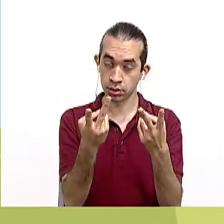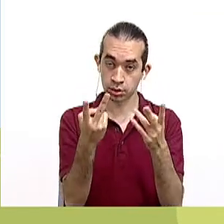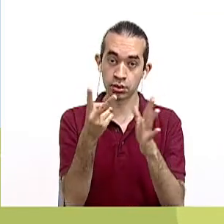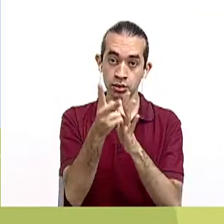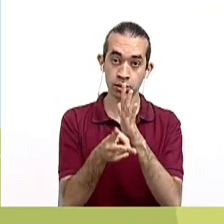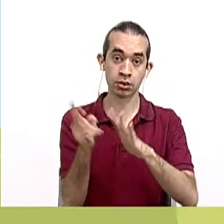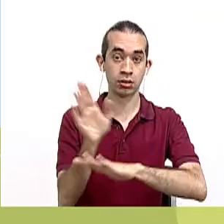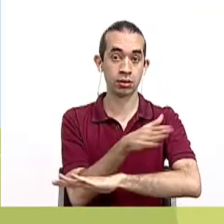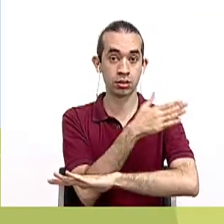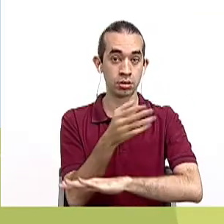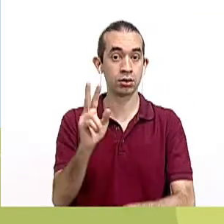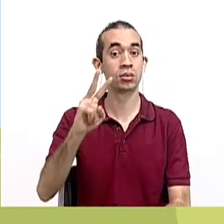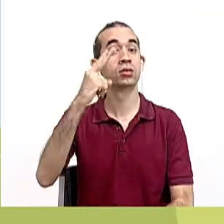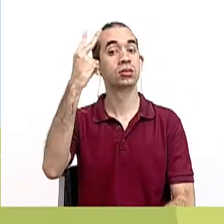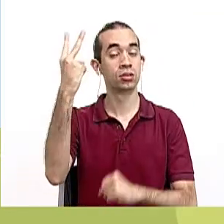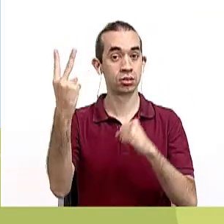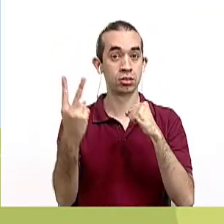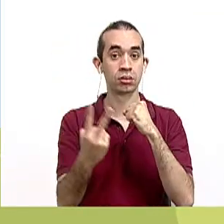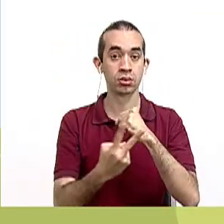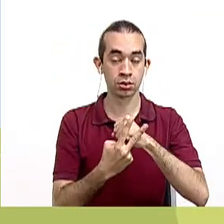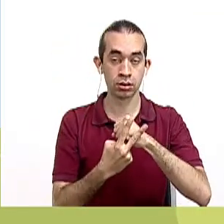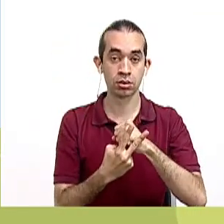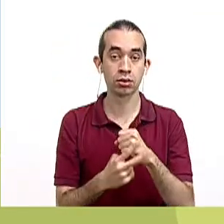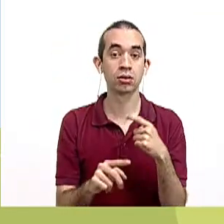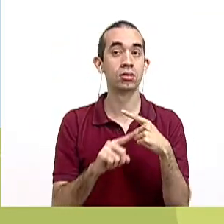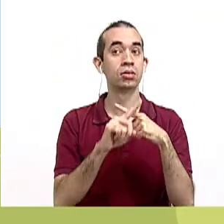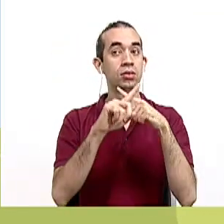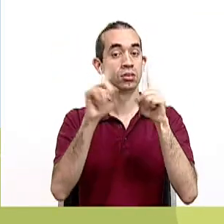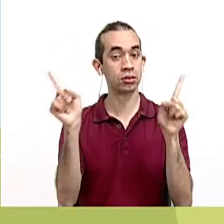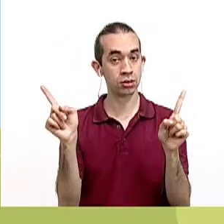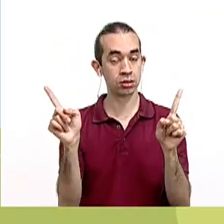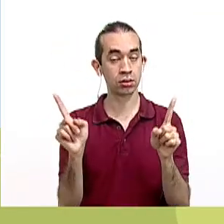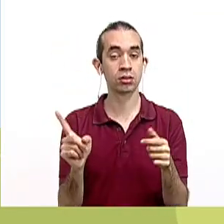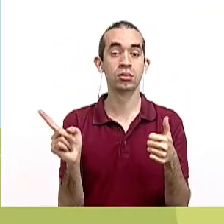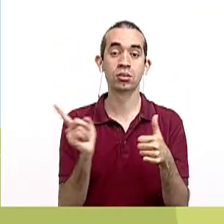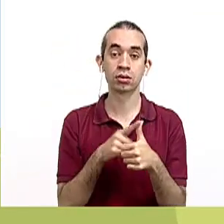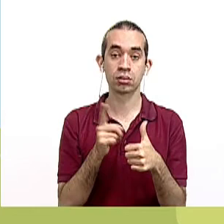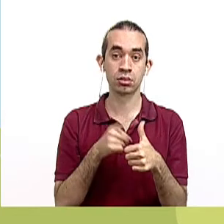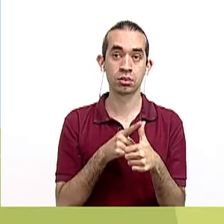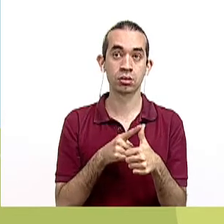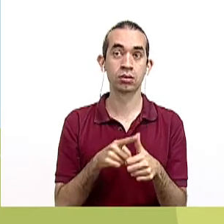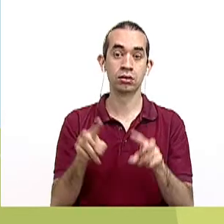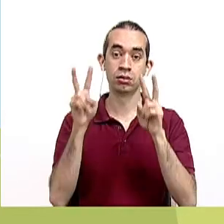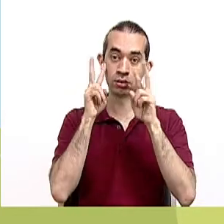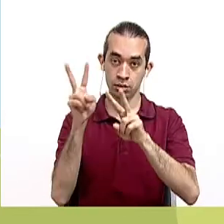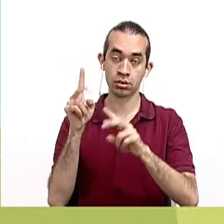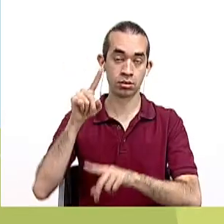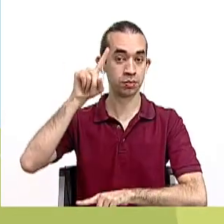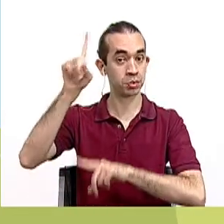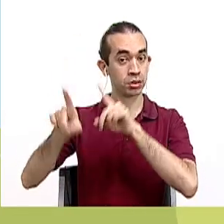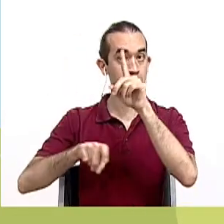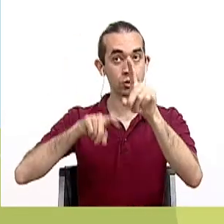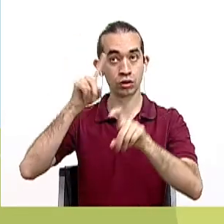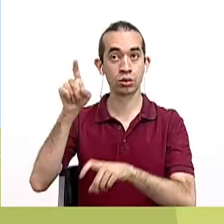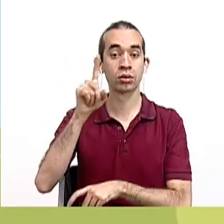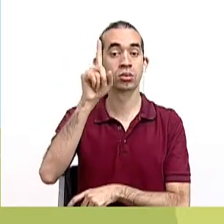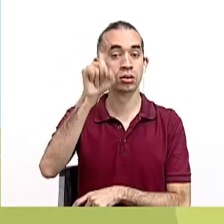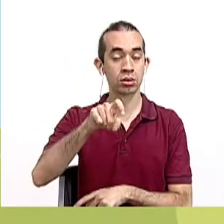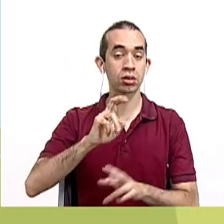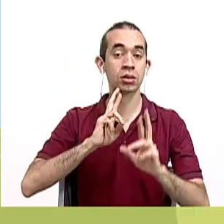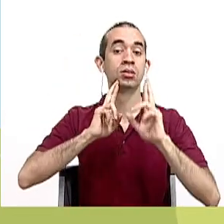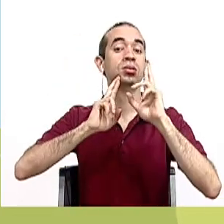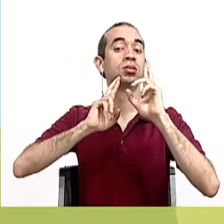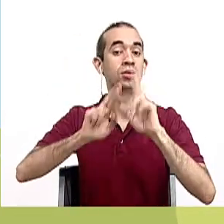video song for the second time. But first, let's look at the questions you have to